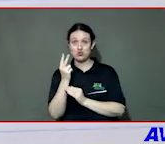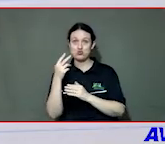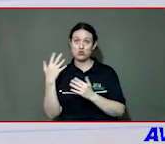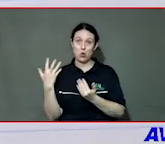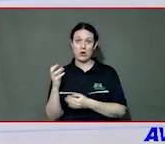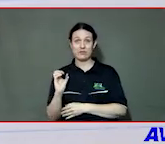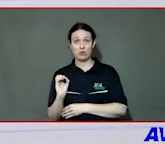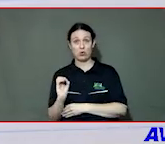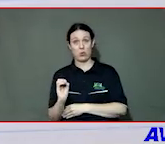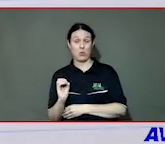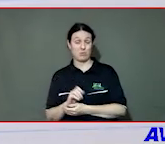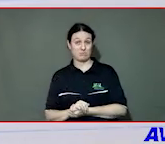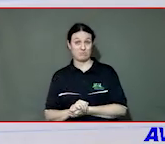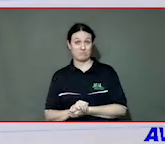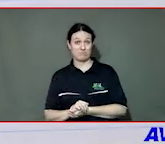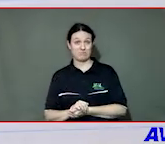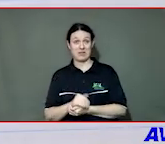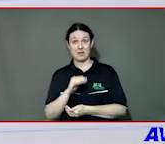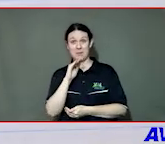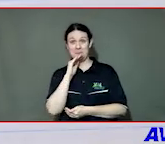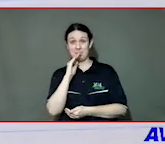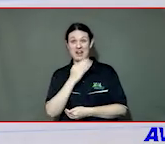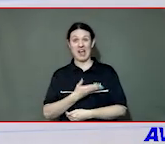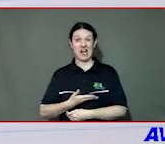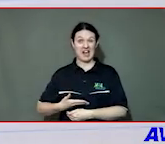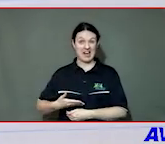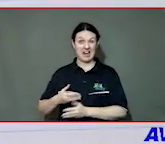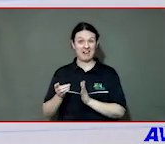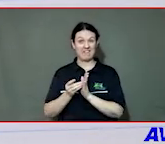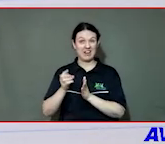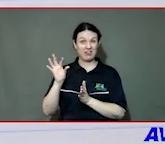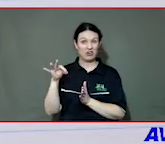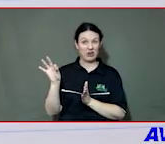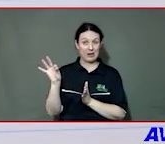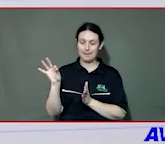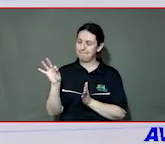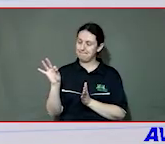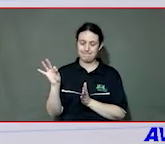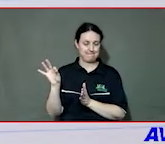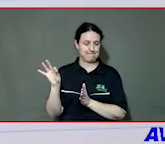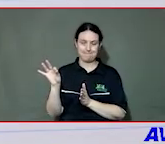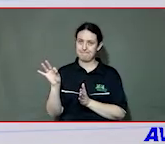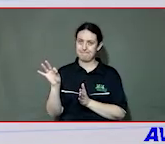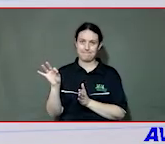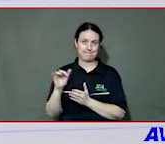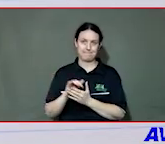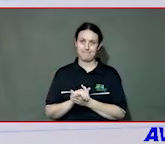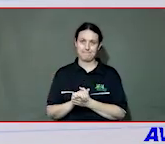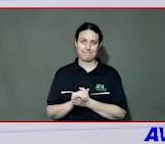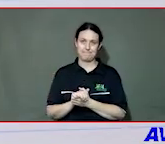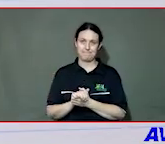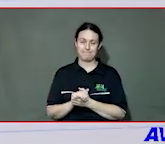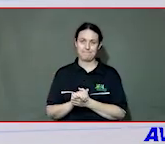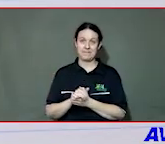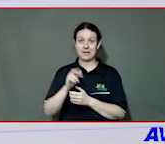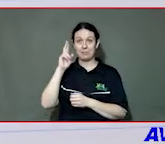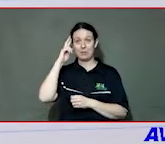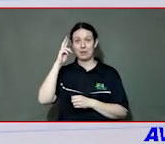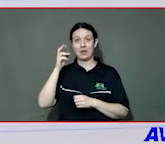0. Okay, you can't have half the definition correct. And the other problem is in